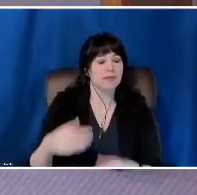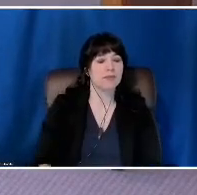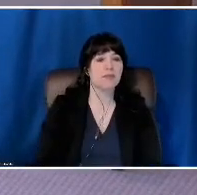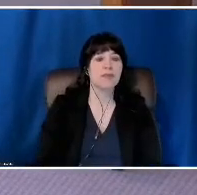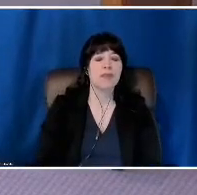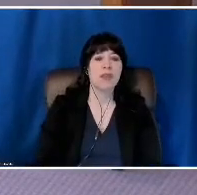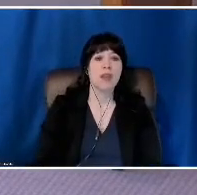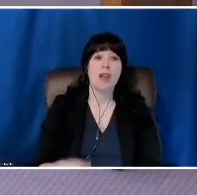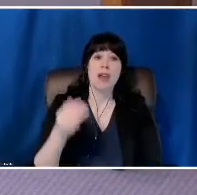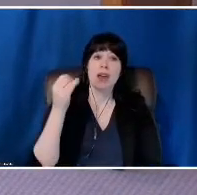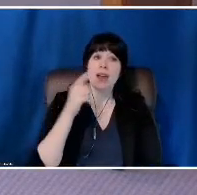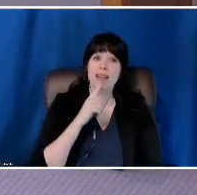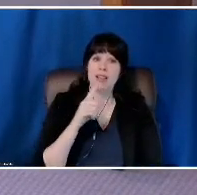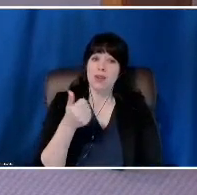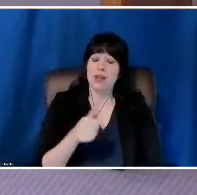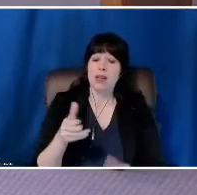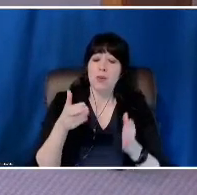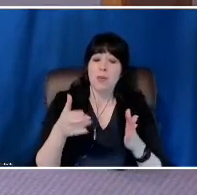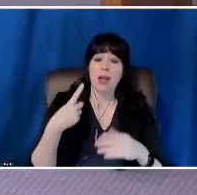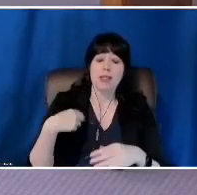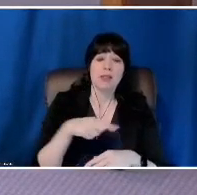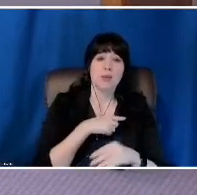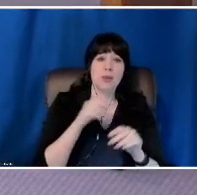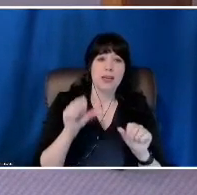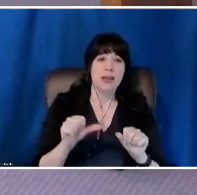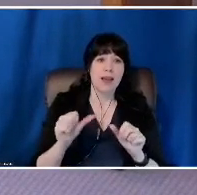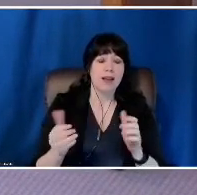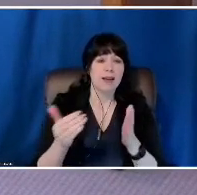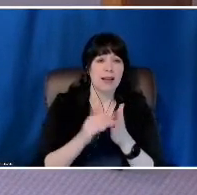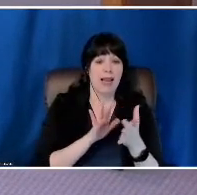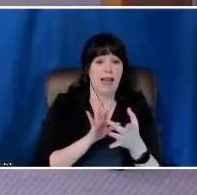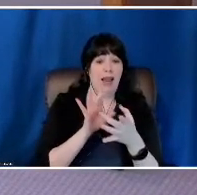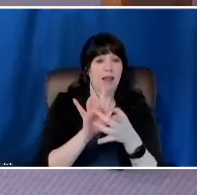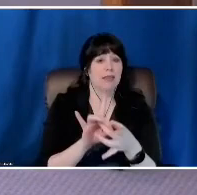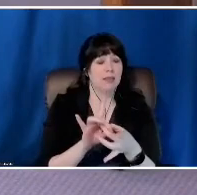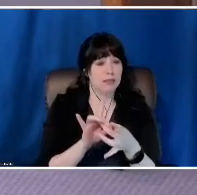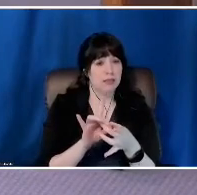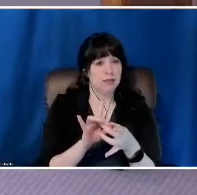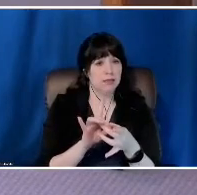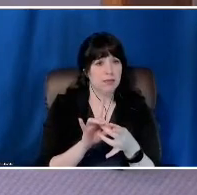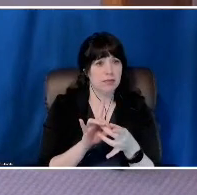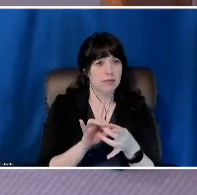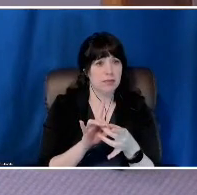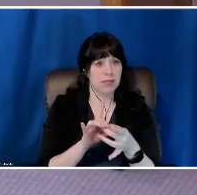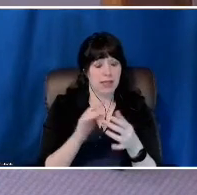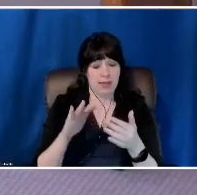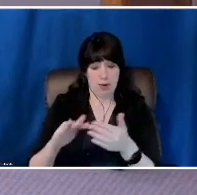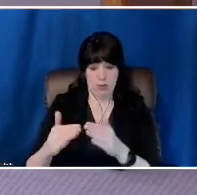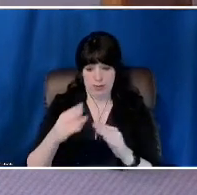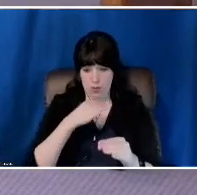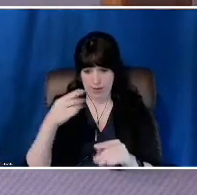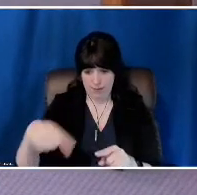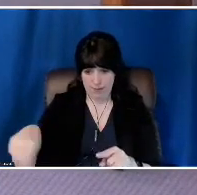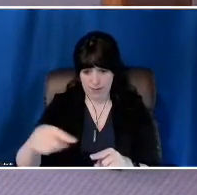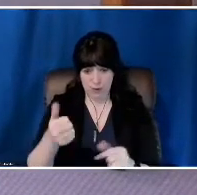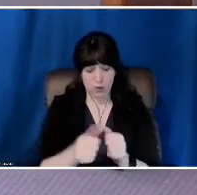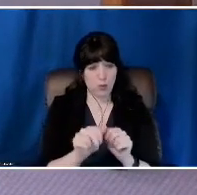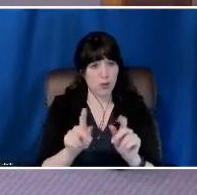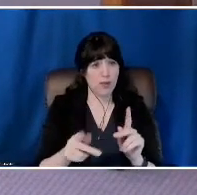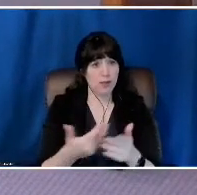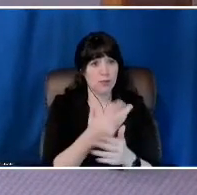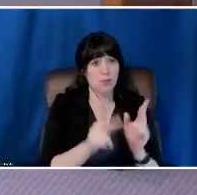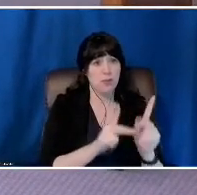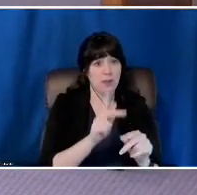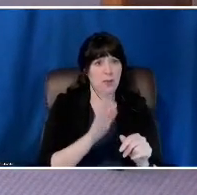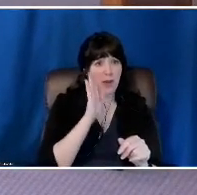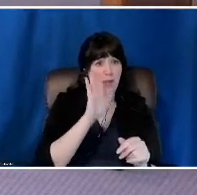wondering if there are ways that we can, again, just connect the existing community members with the people who are about to arrive